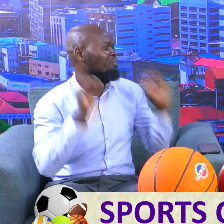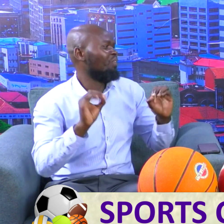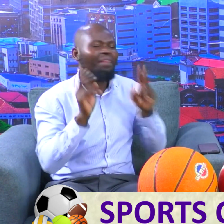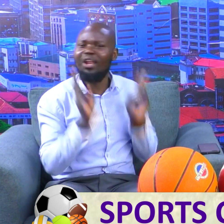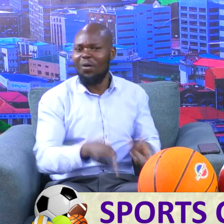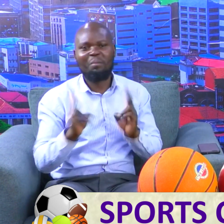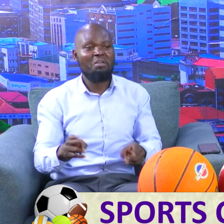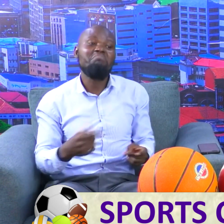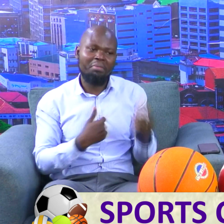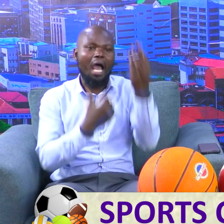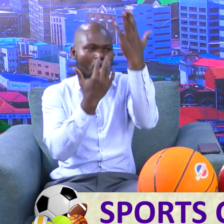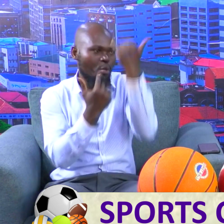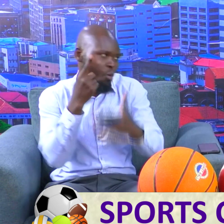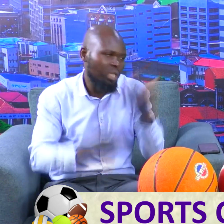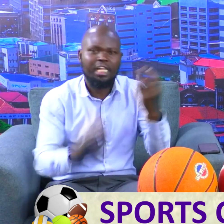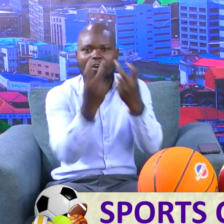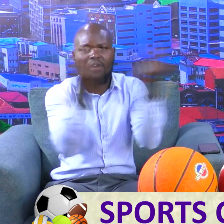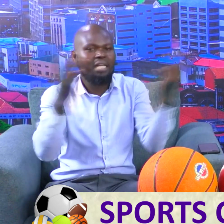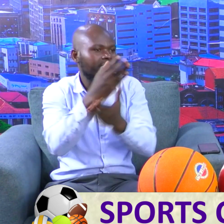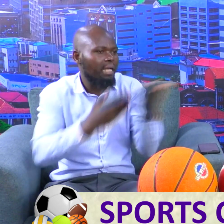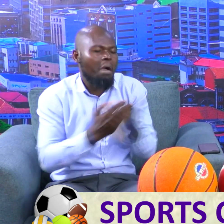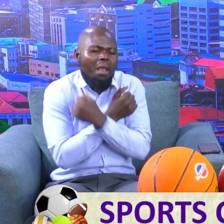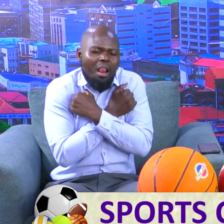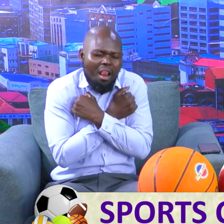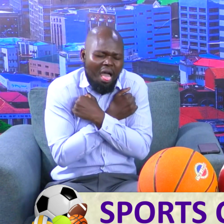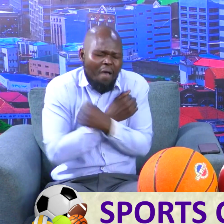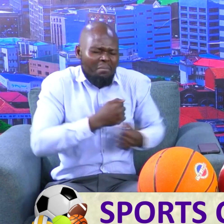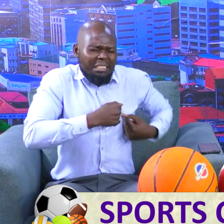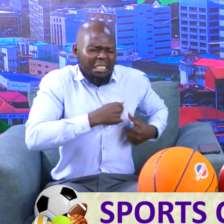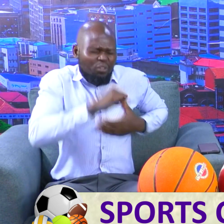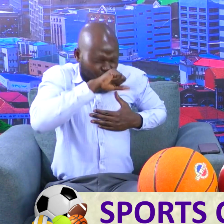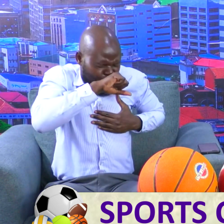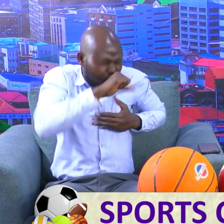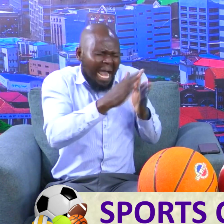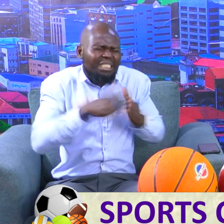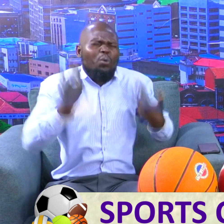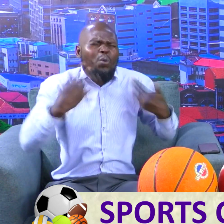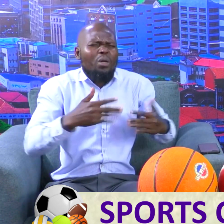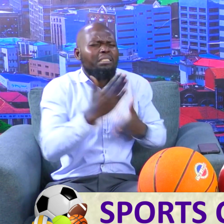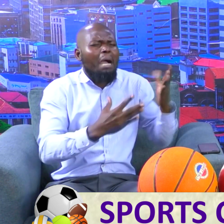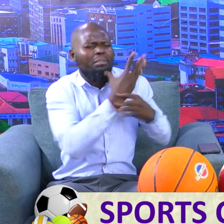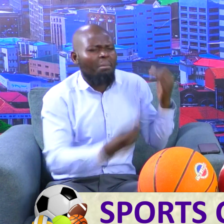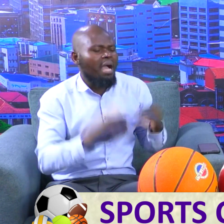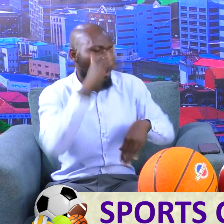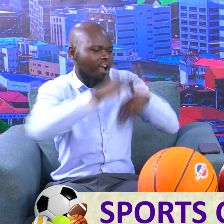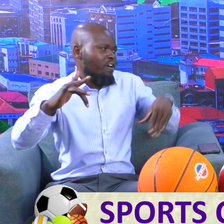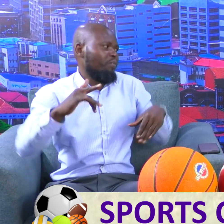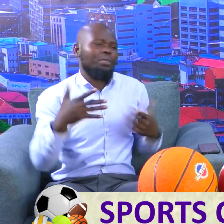Jirida is very happy. She's not sick like the other time. She was very much disappointed and sick.